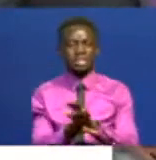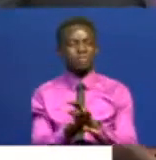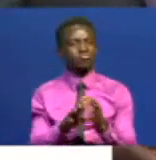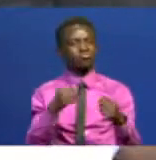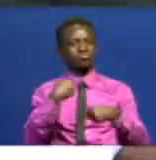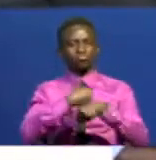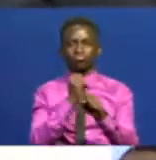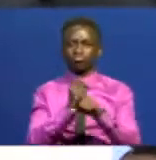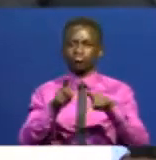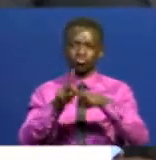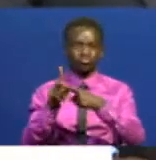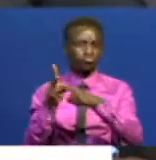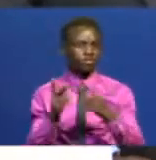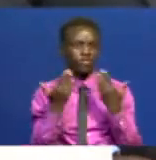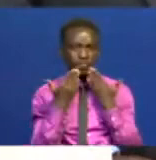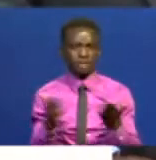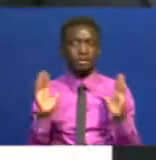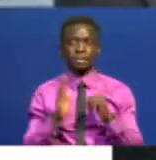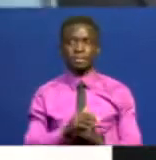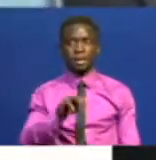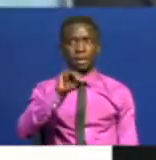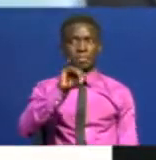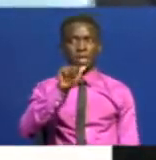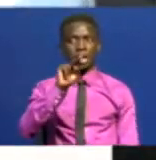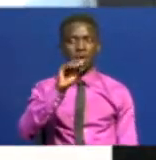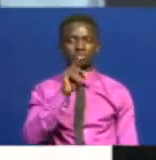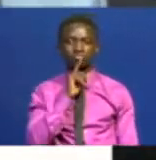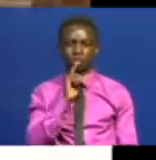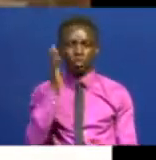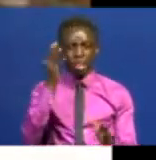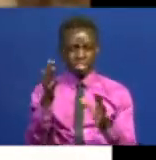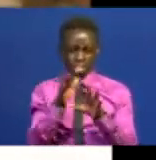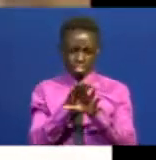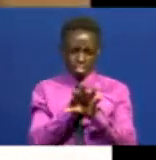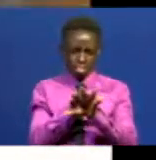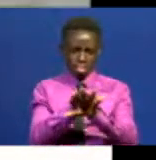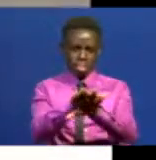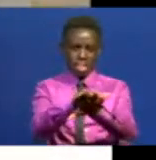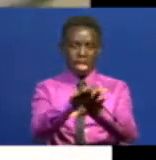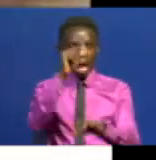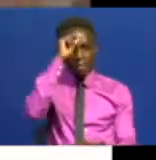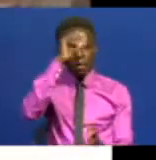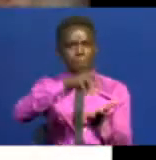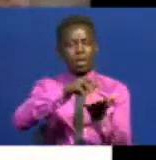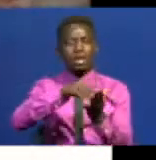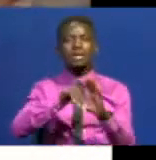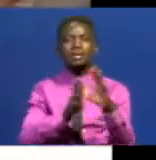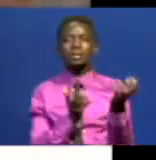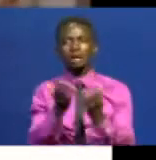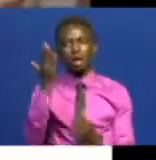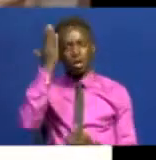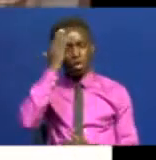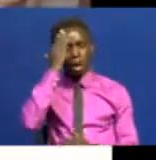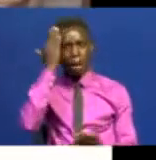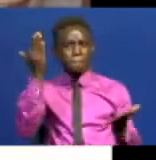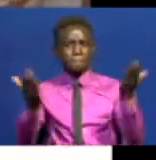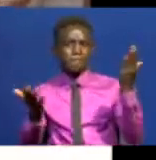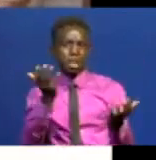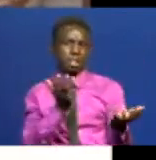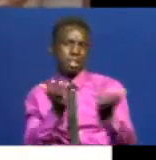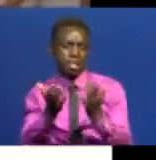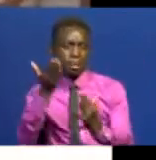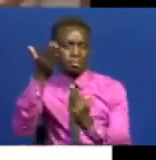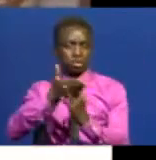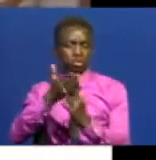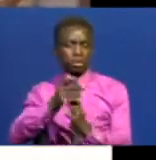Miano says she will work to synchronize the government position on trade, despite the yawning trade balance between Kenya and its